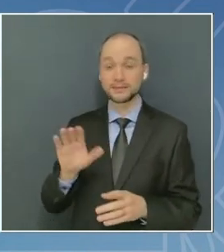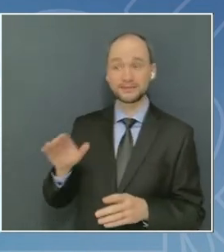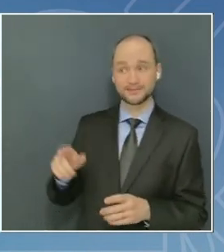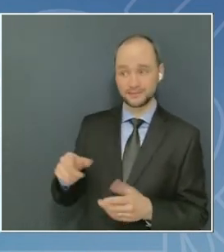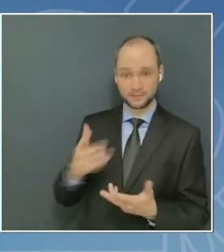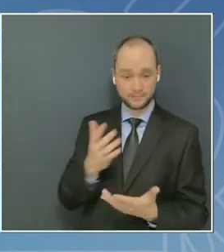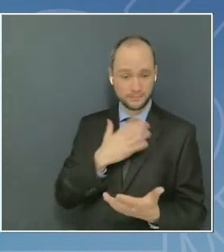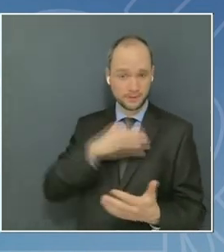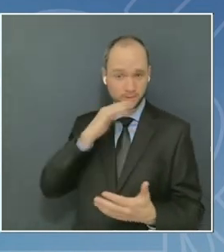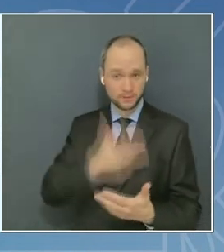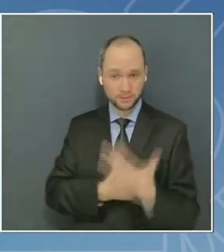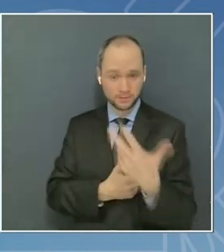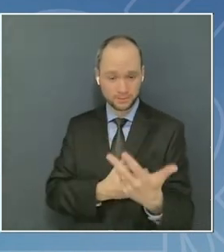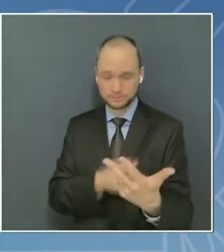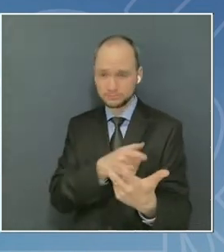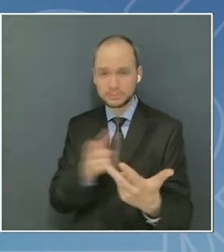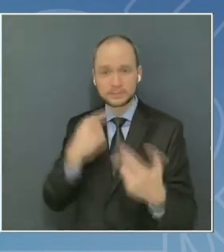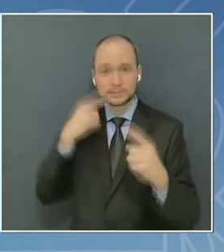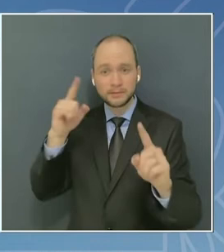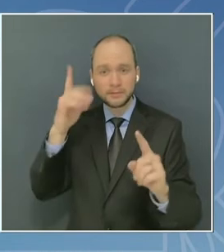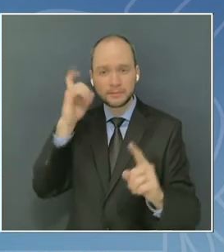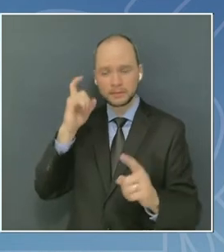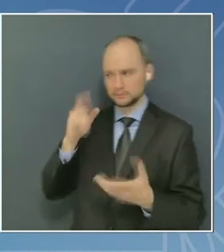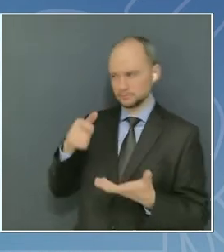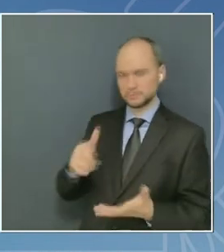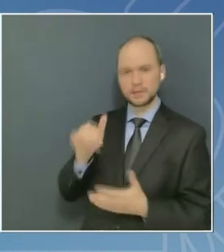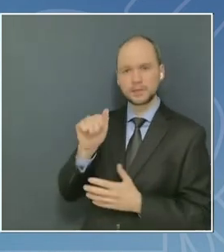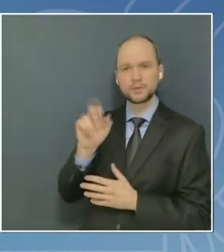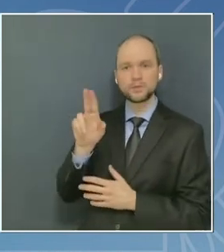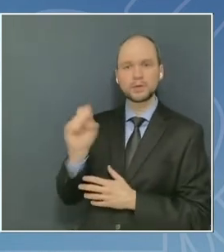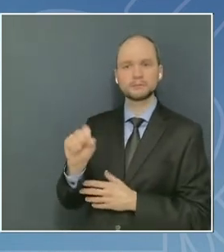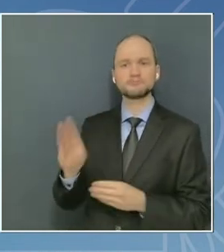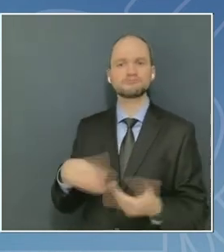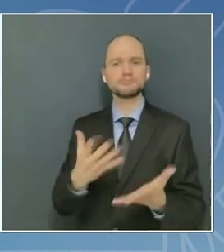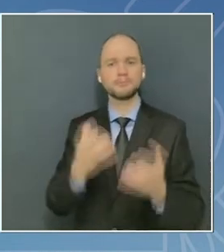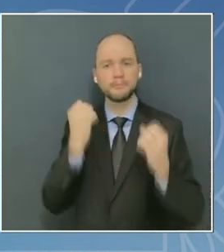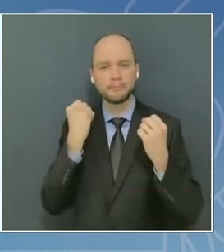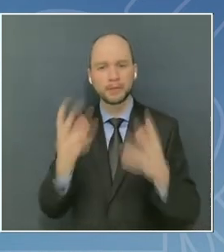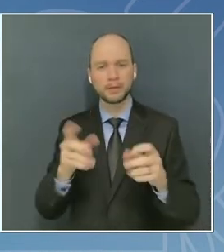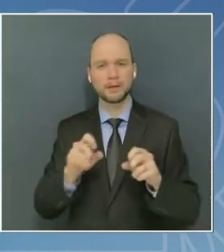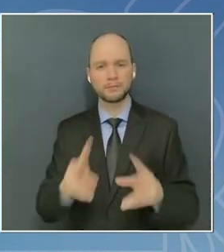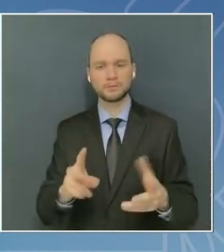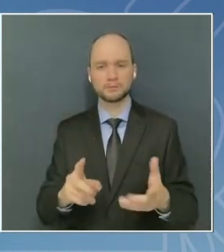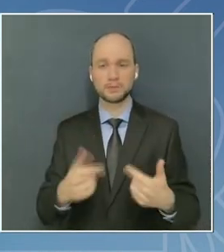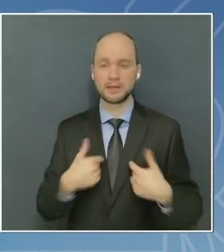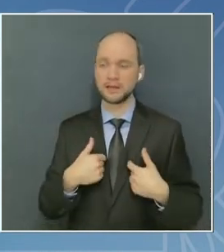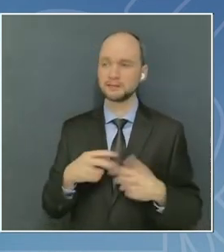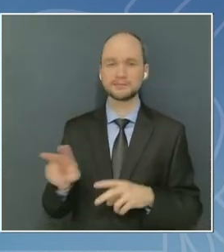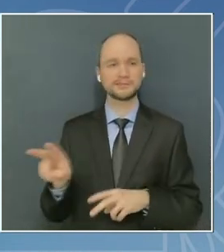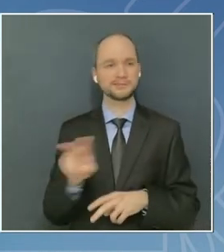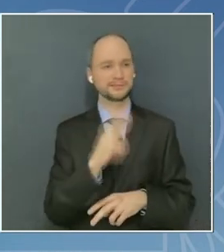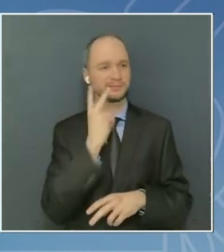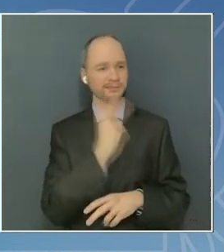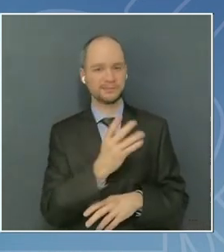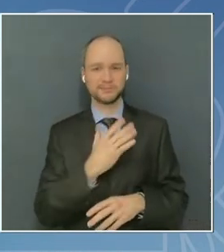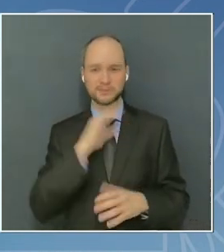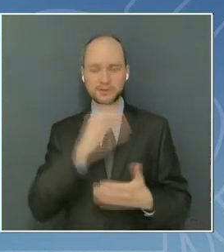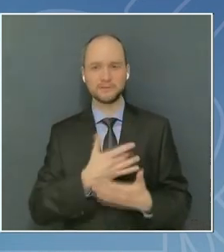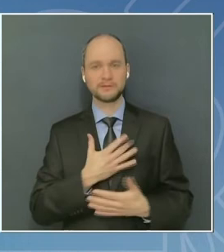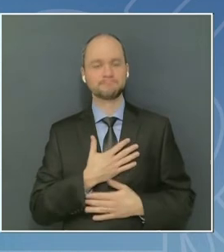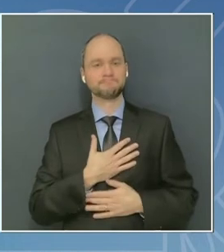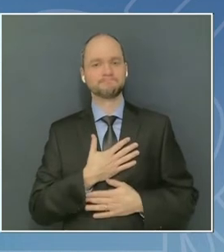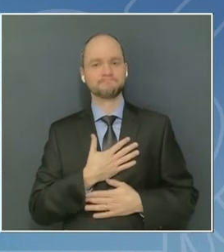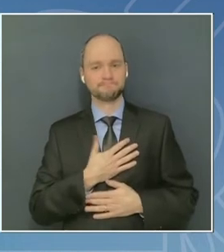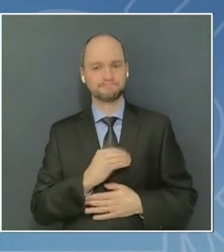a lot of opportunities, and I'm very happy where they are right now today. And just like